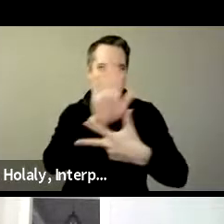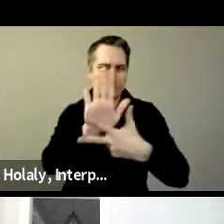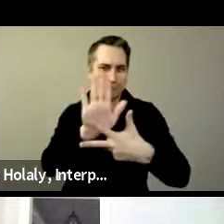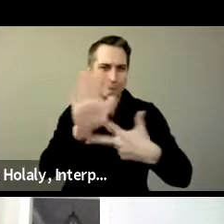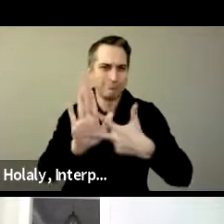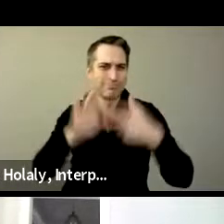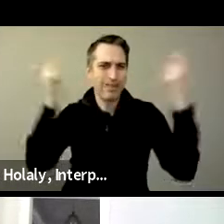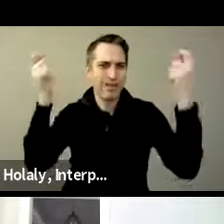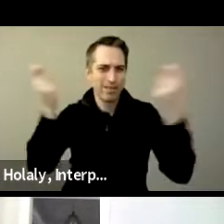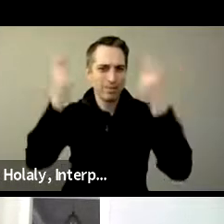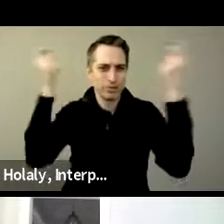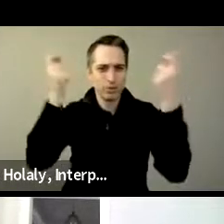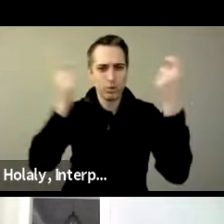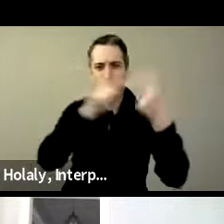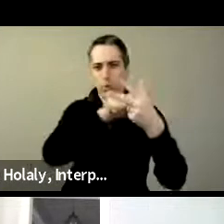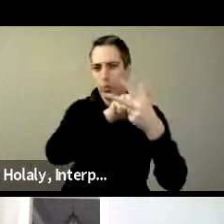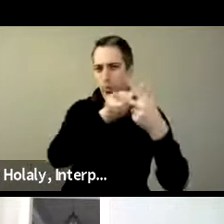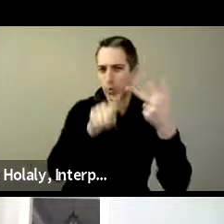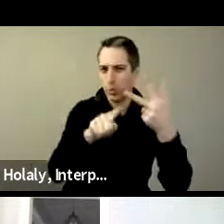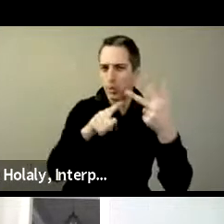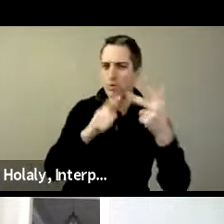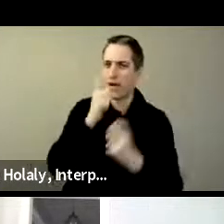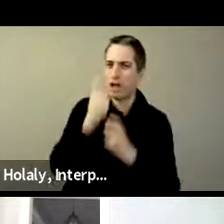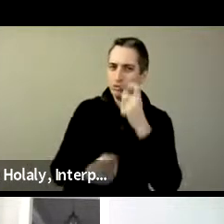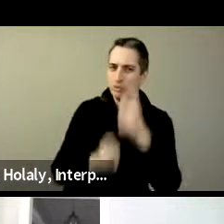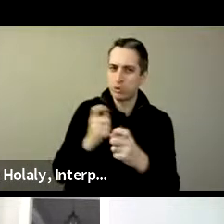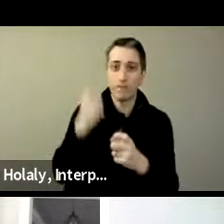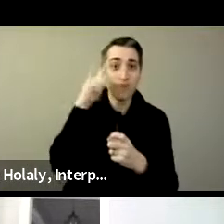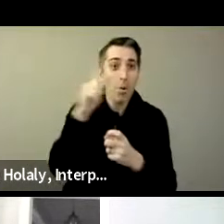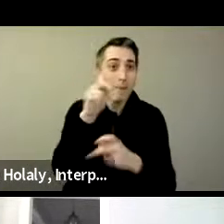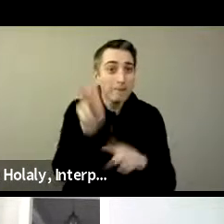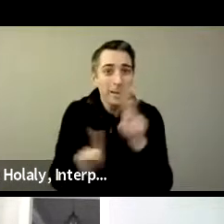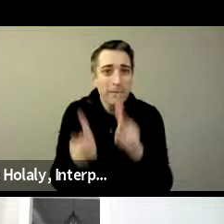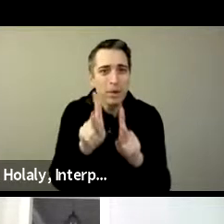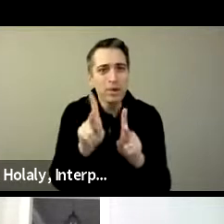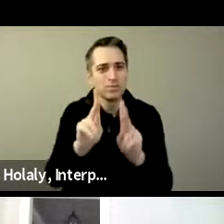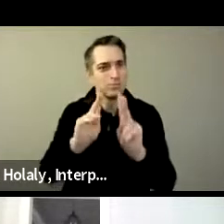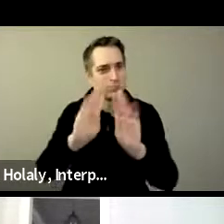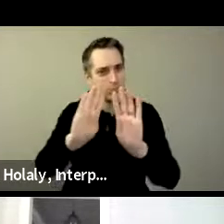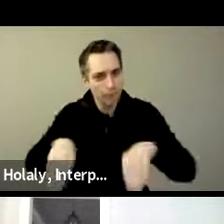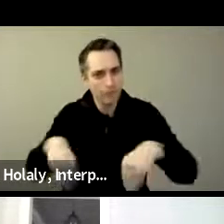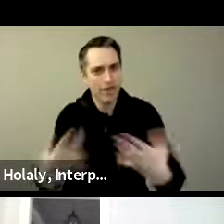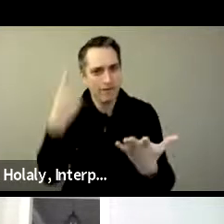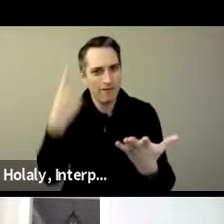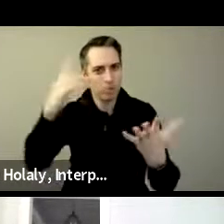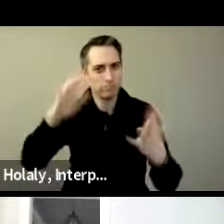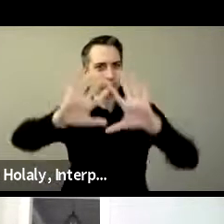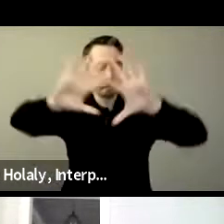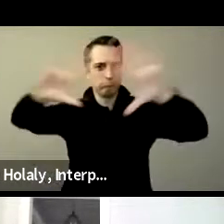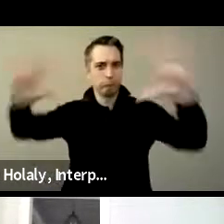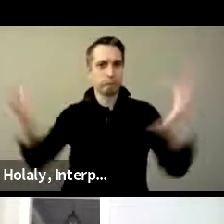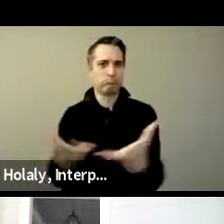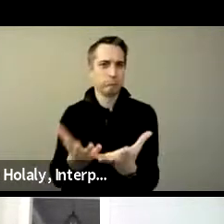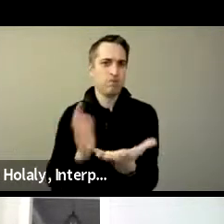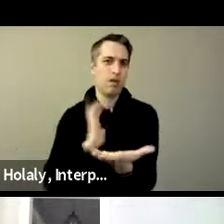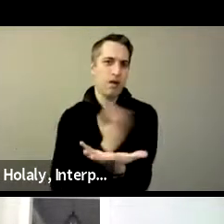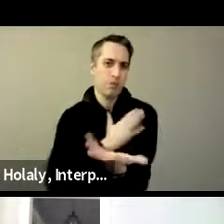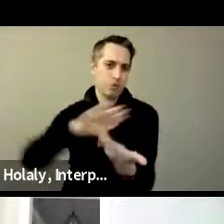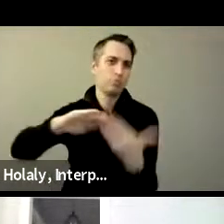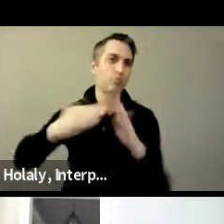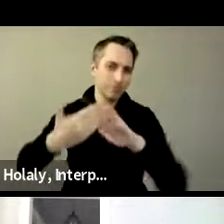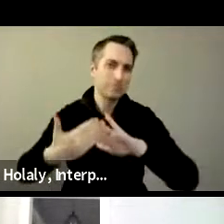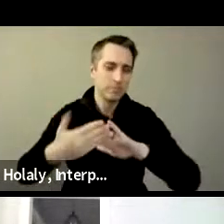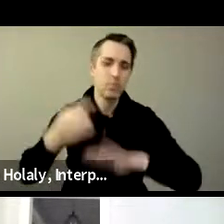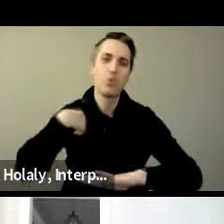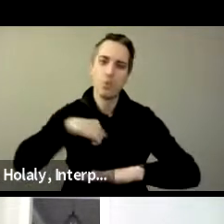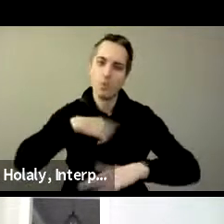for the contributions that these individuals have made to civil society and to the betterment of the whole of our communities. We